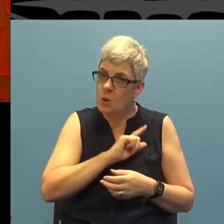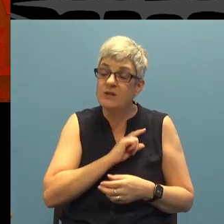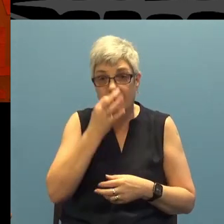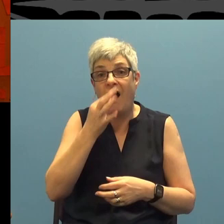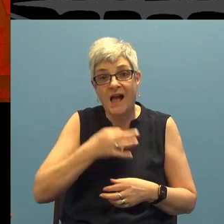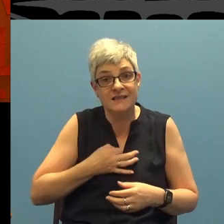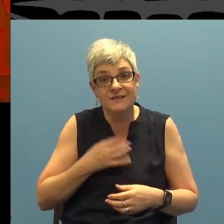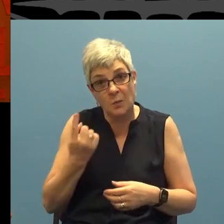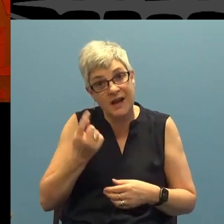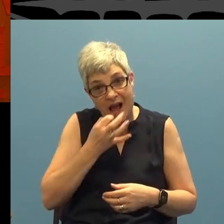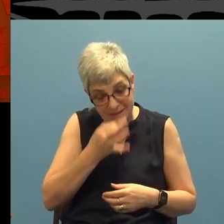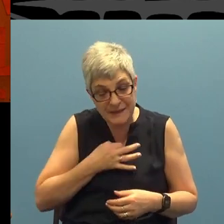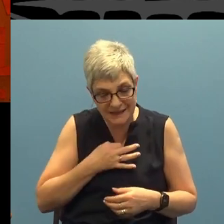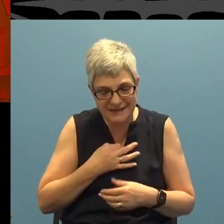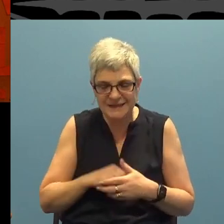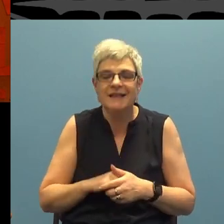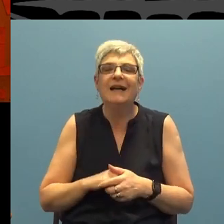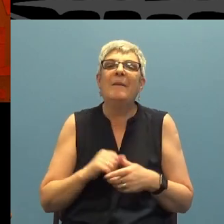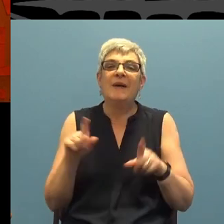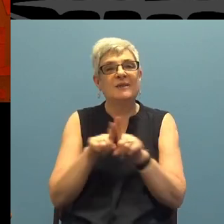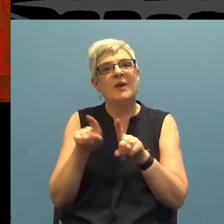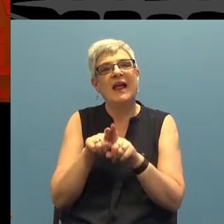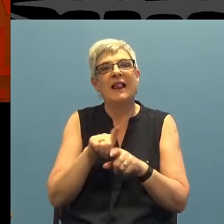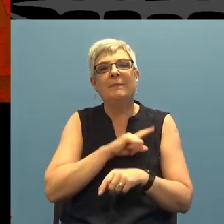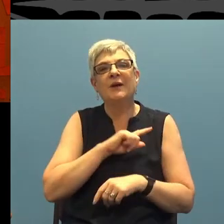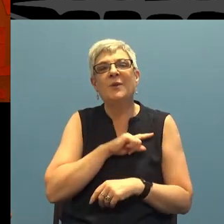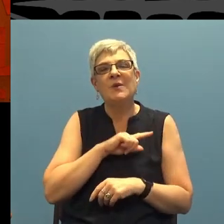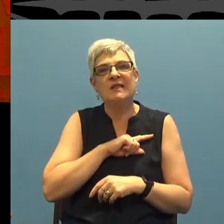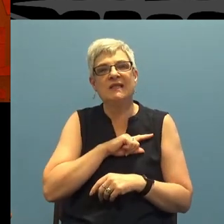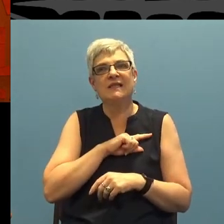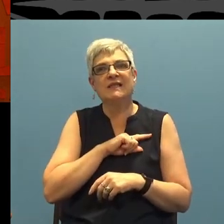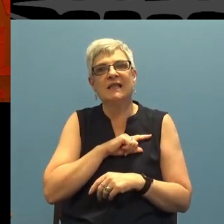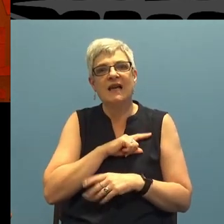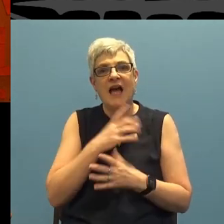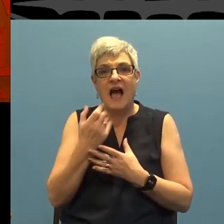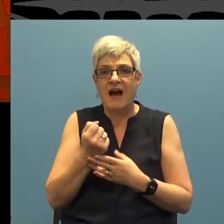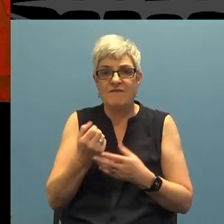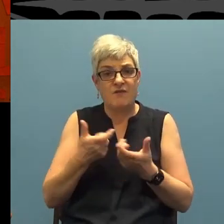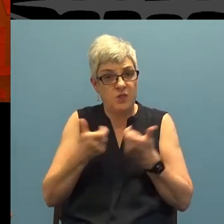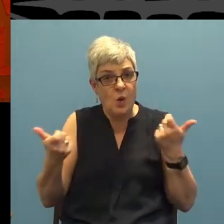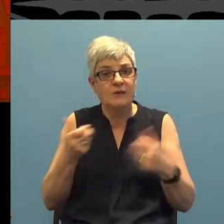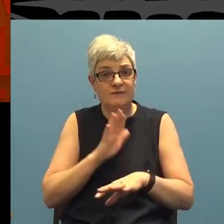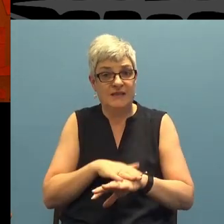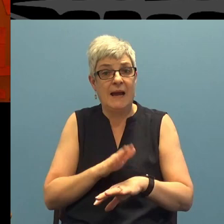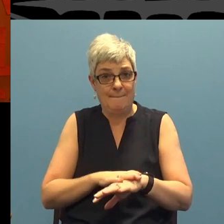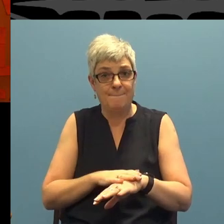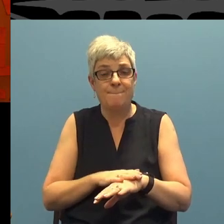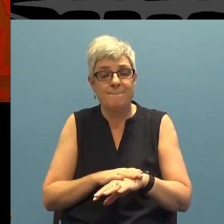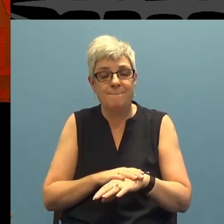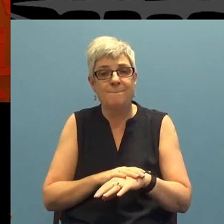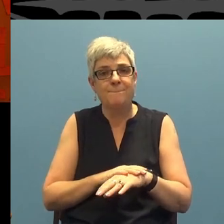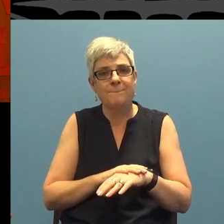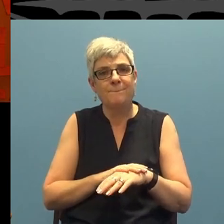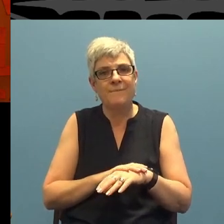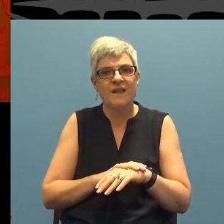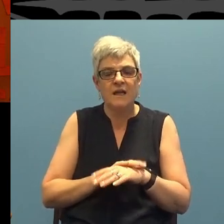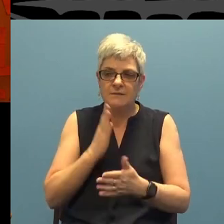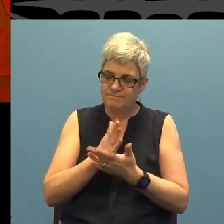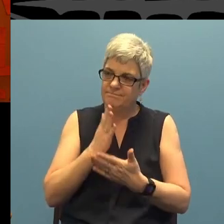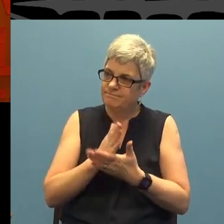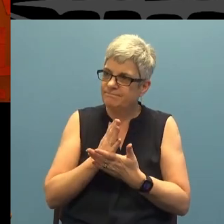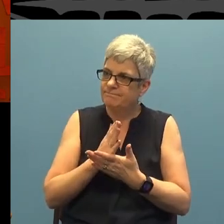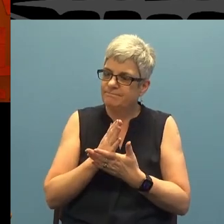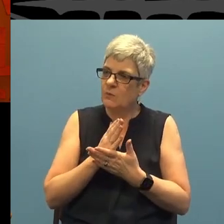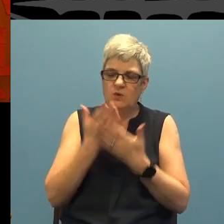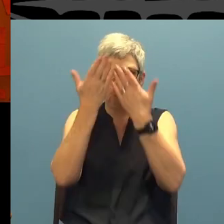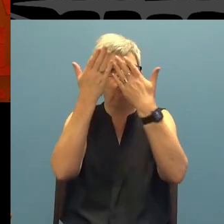asked, partly also because I've got loads of time. It certainly wasn't